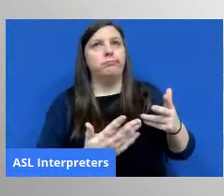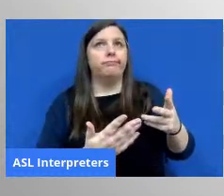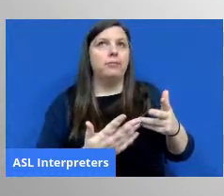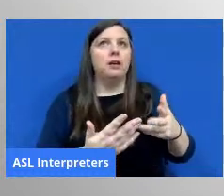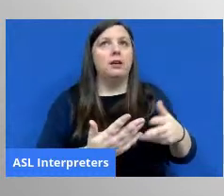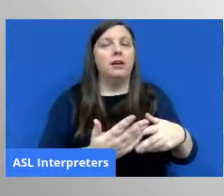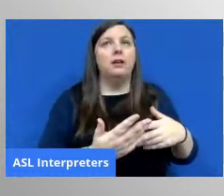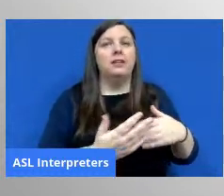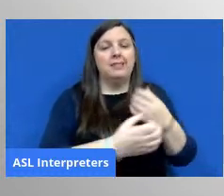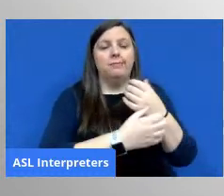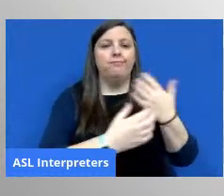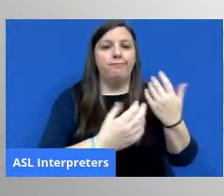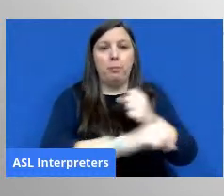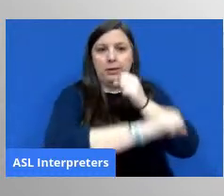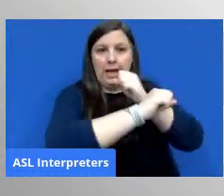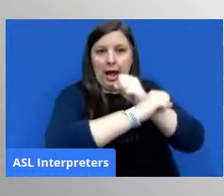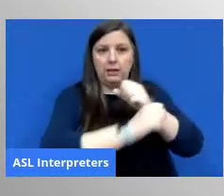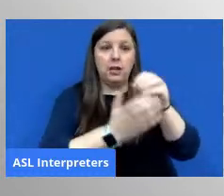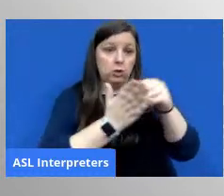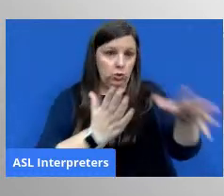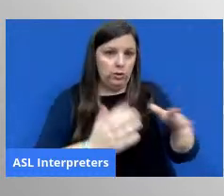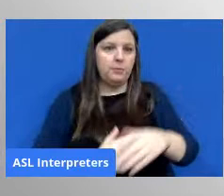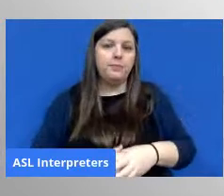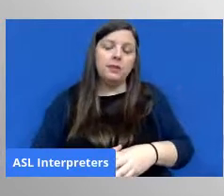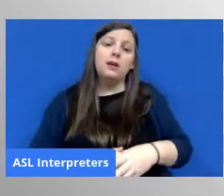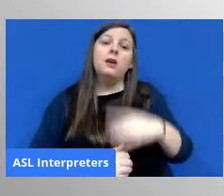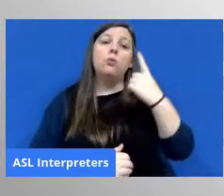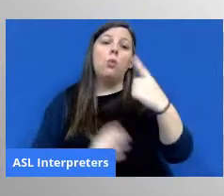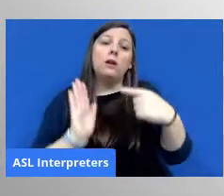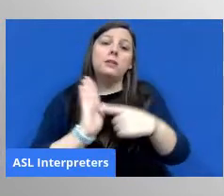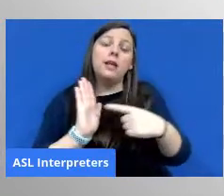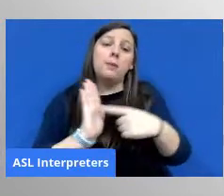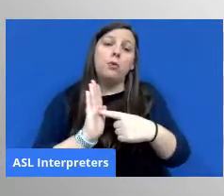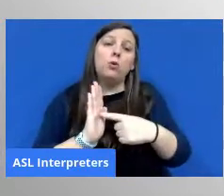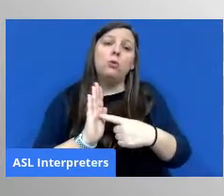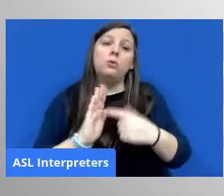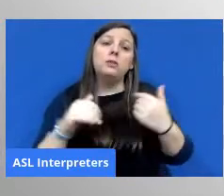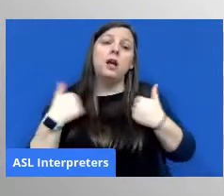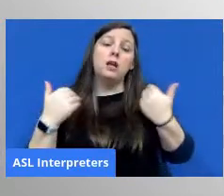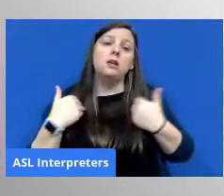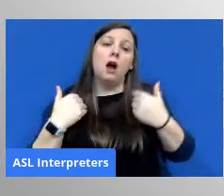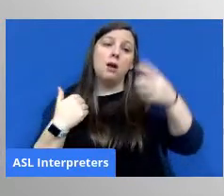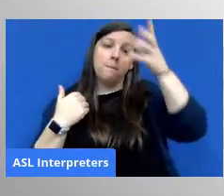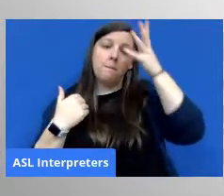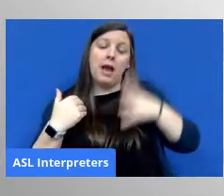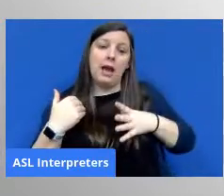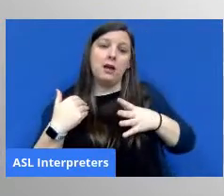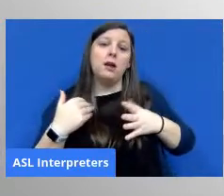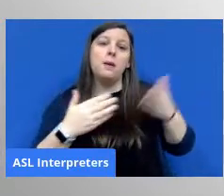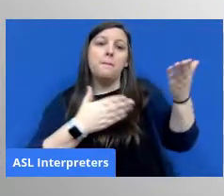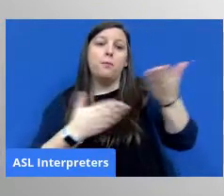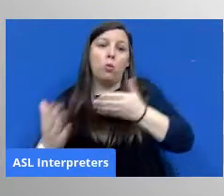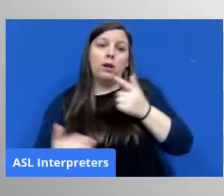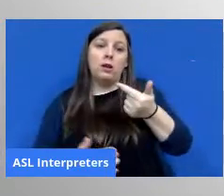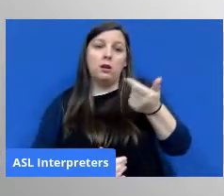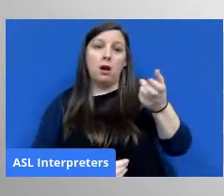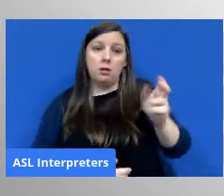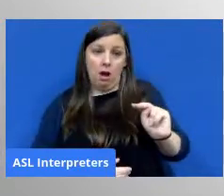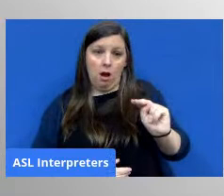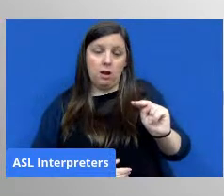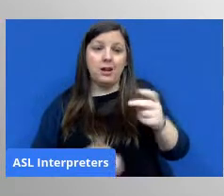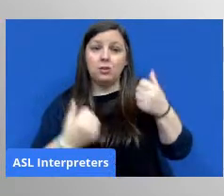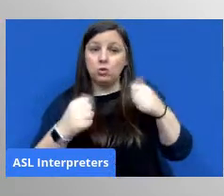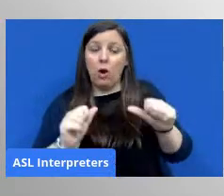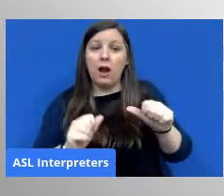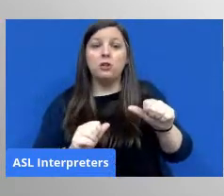was a young man bringing a gun to school and attempting to shoot